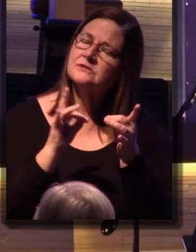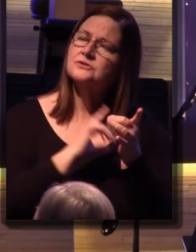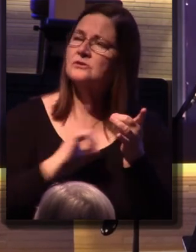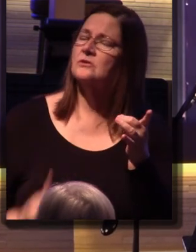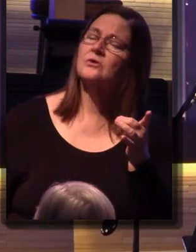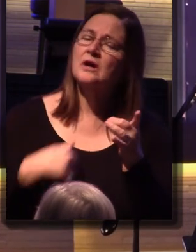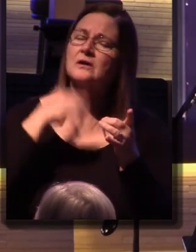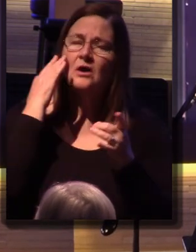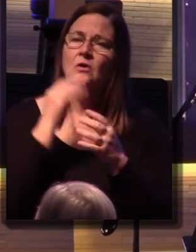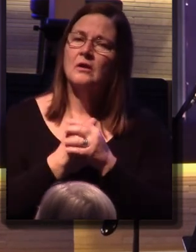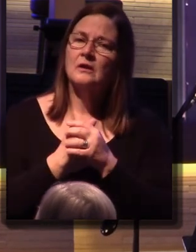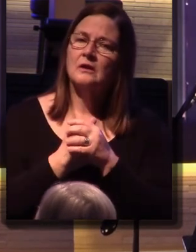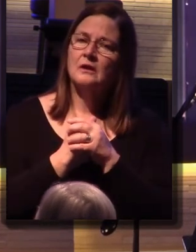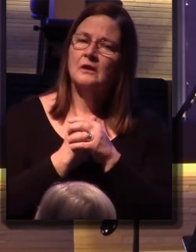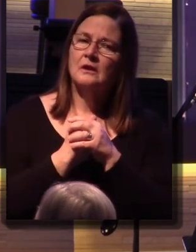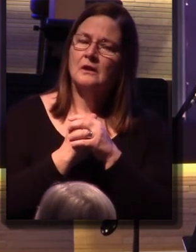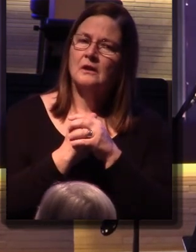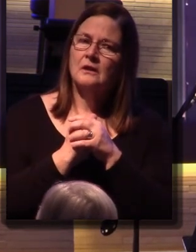amazing passage, Lord. I know